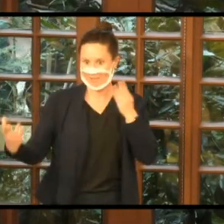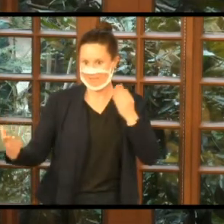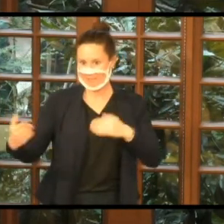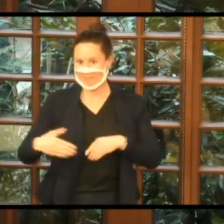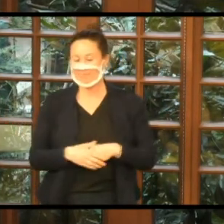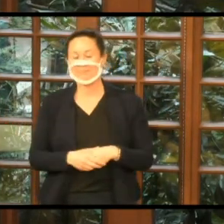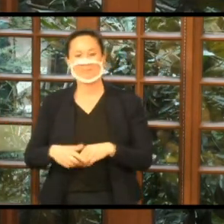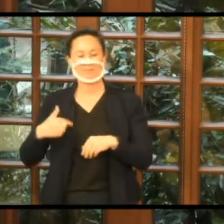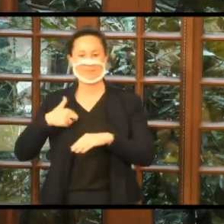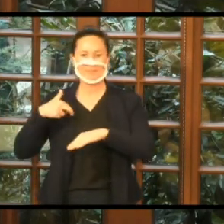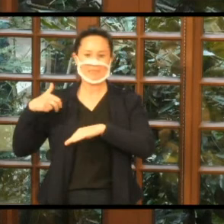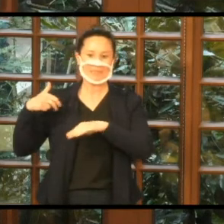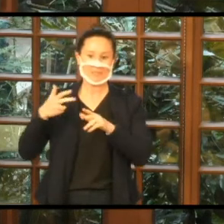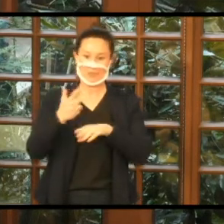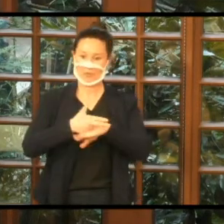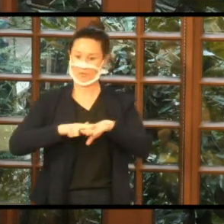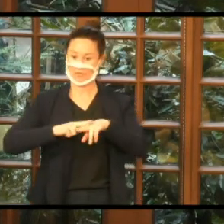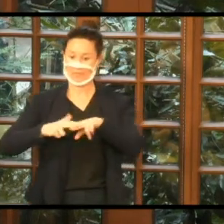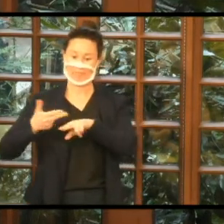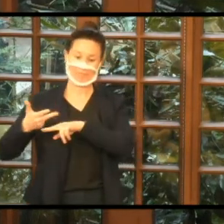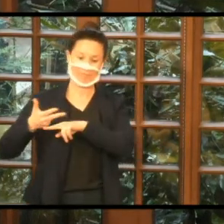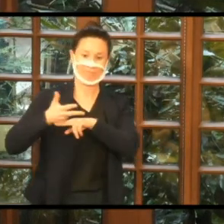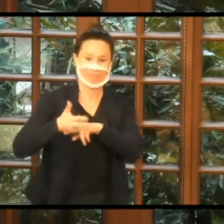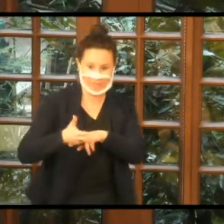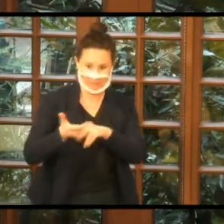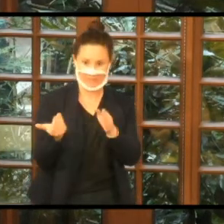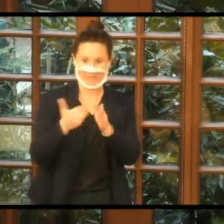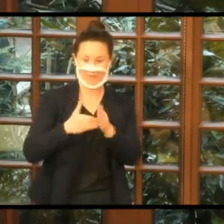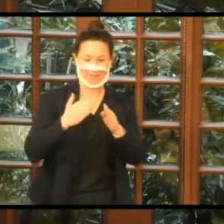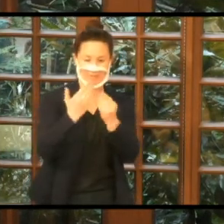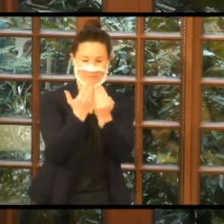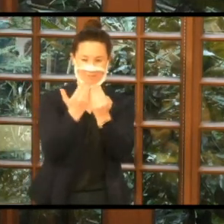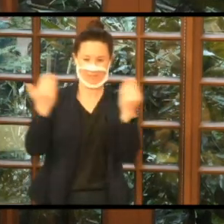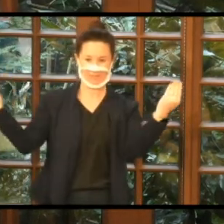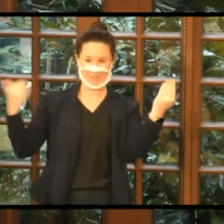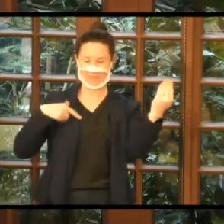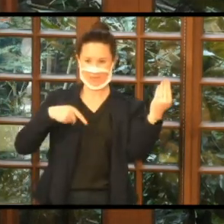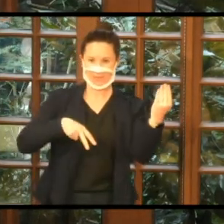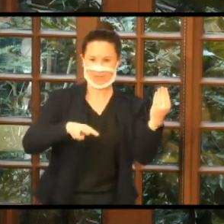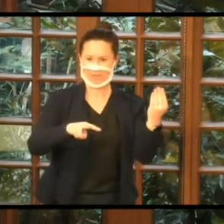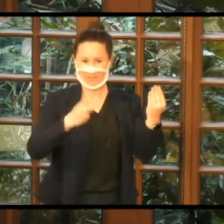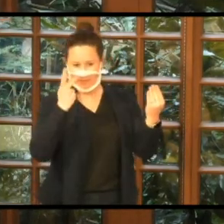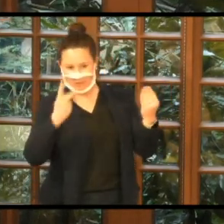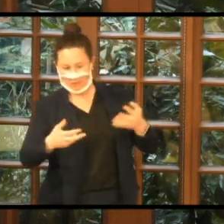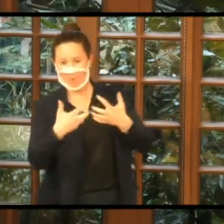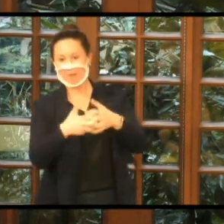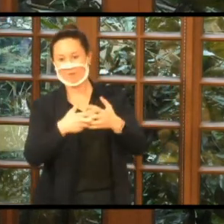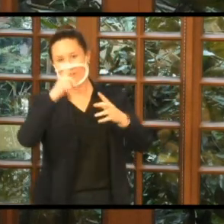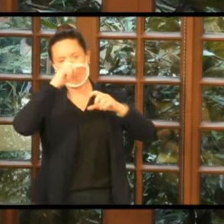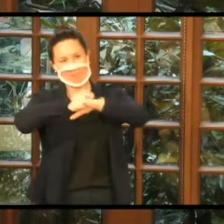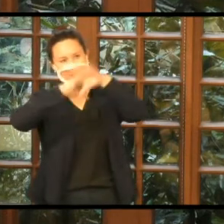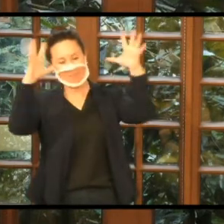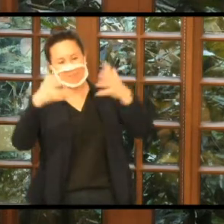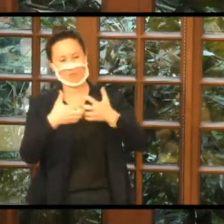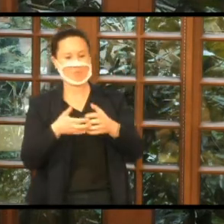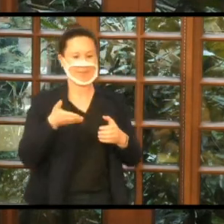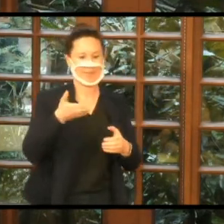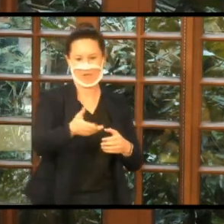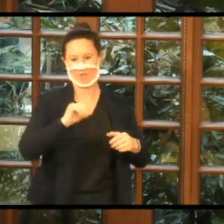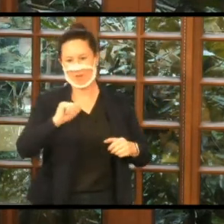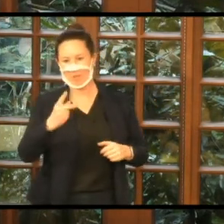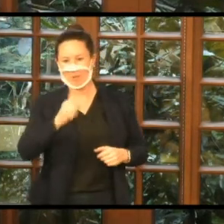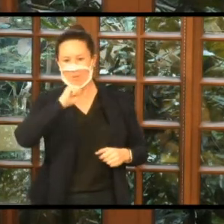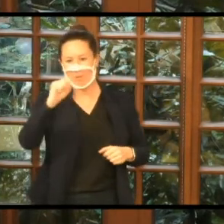lurched forward again, a kind of portal opened before me. Inside it, I saw my roommate toiling away at our outer borough roach palace, unwashed